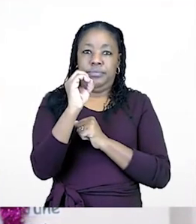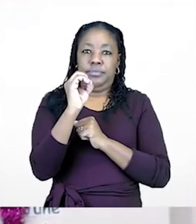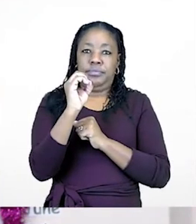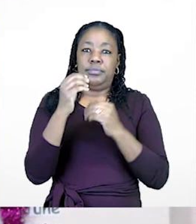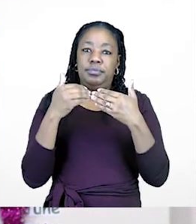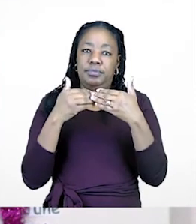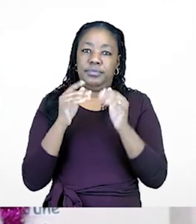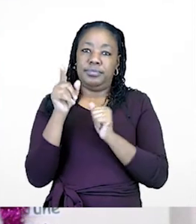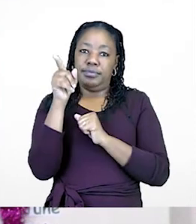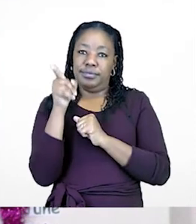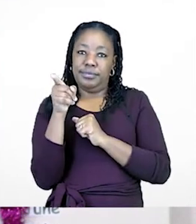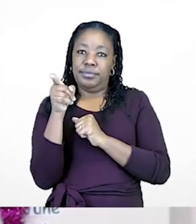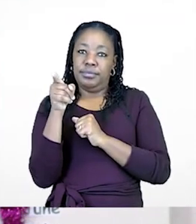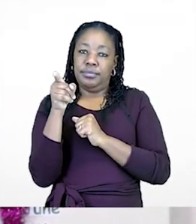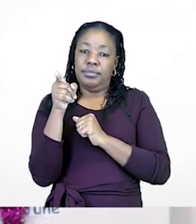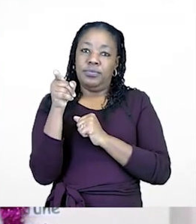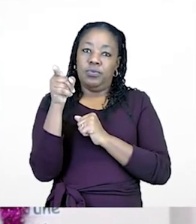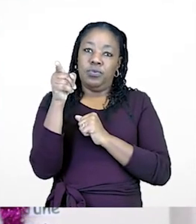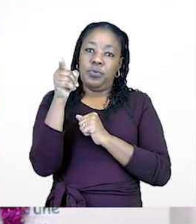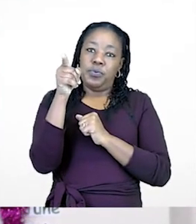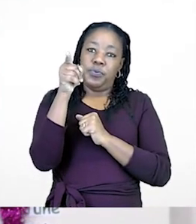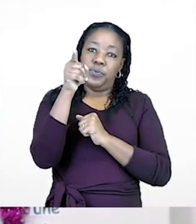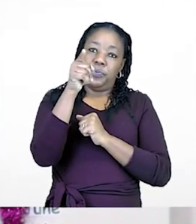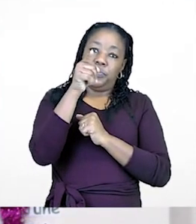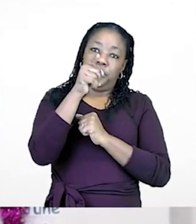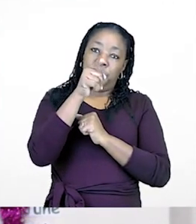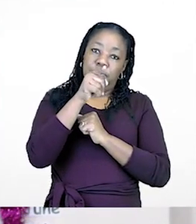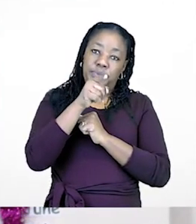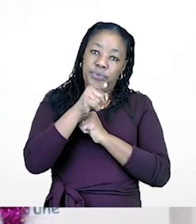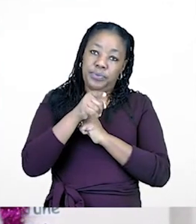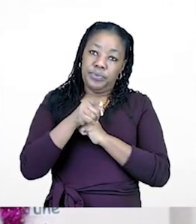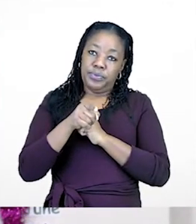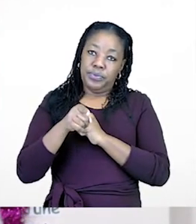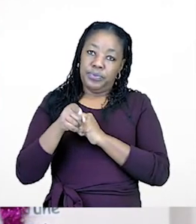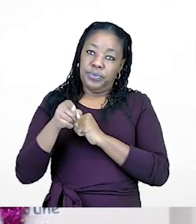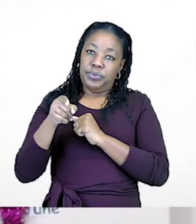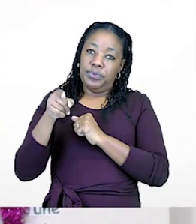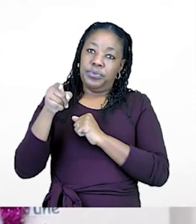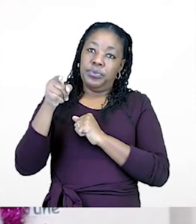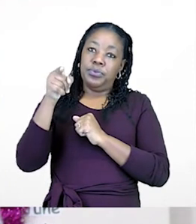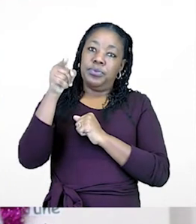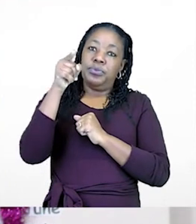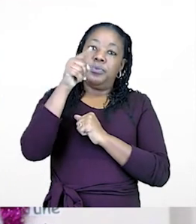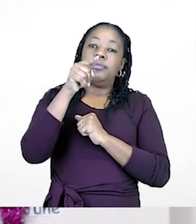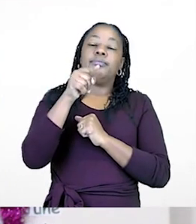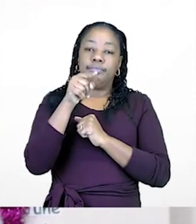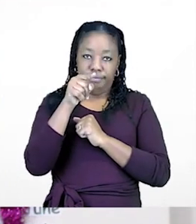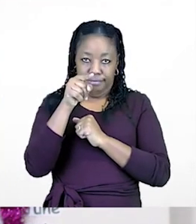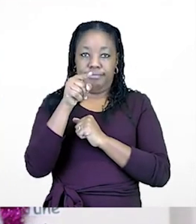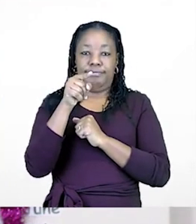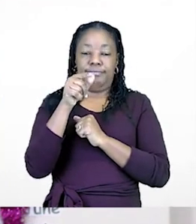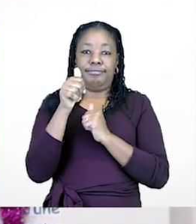side, going to the left. Let's go. Round and down